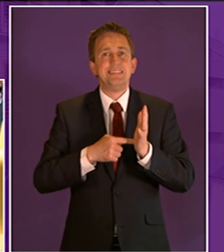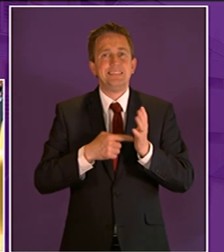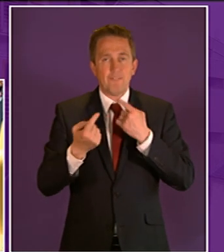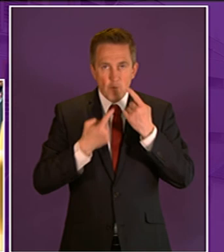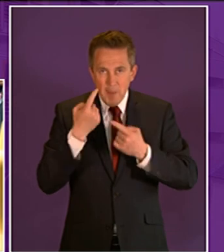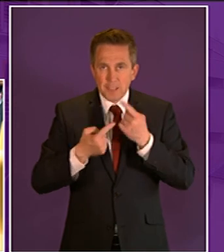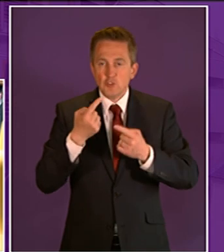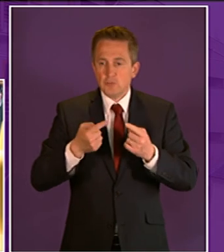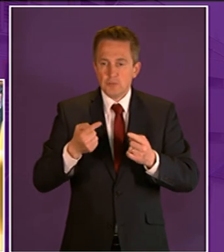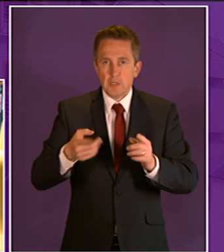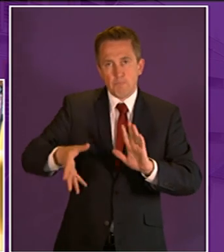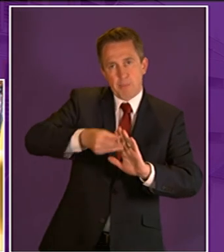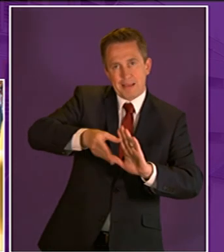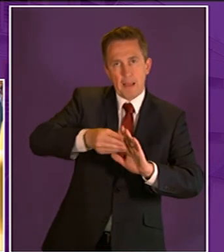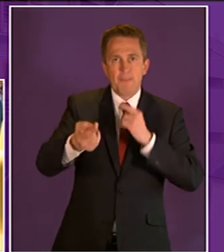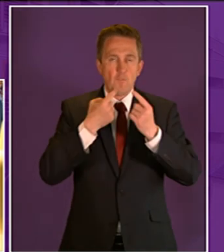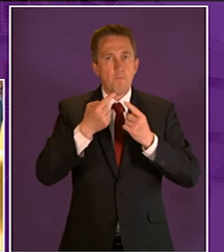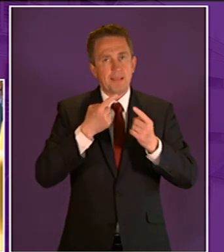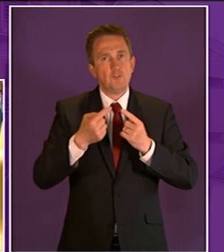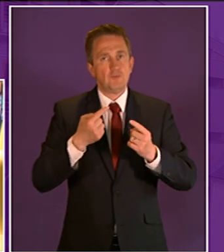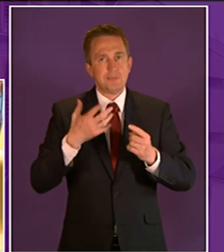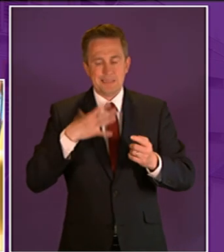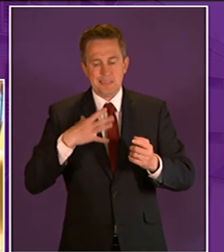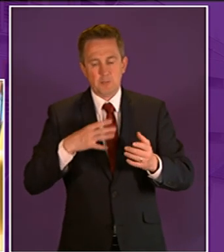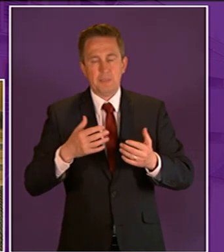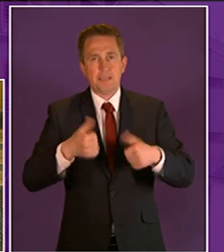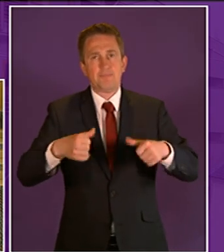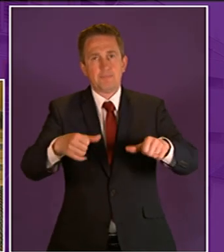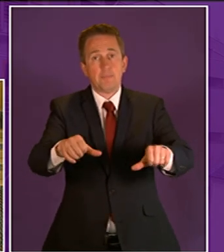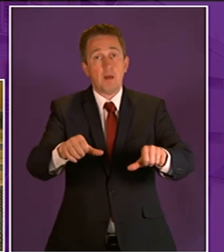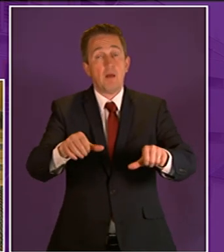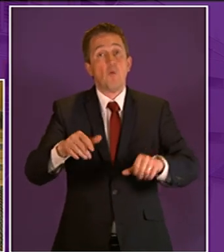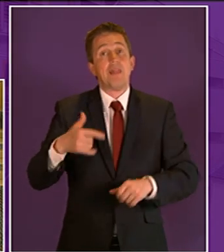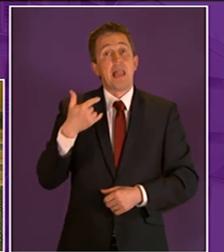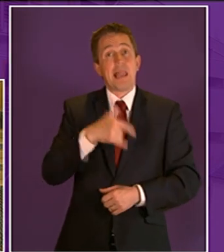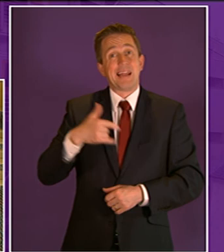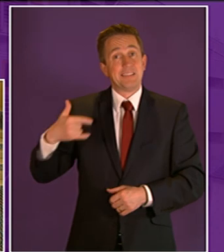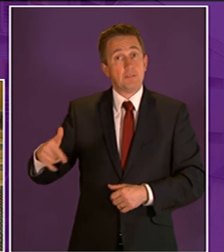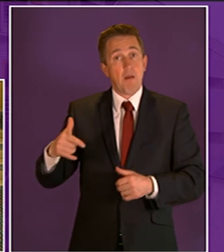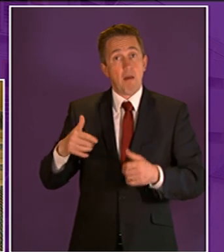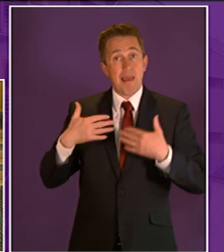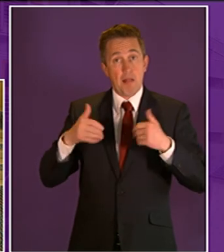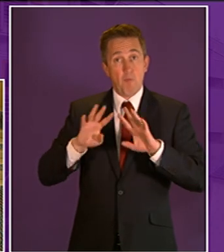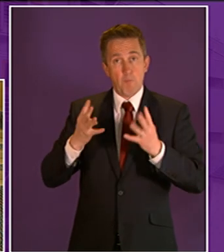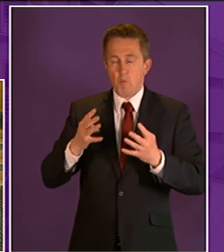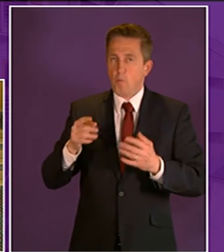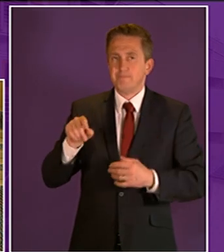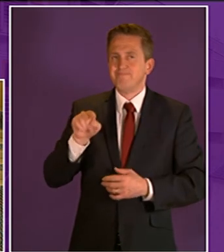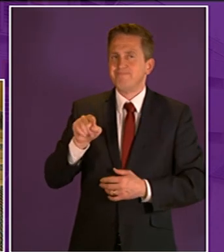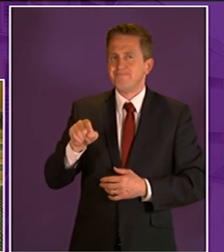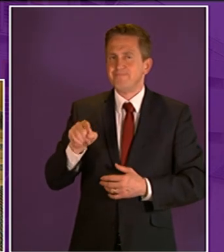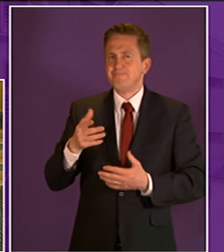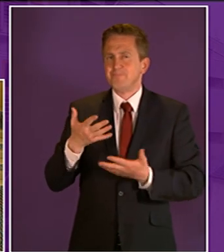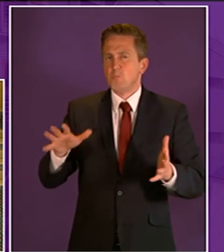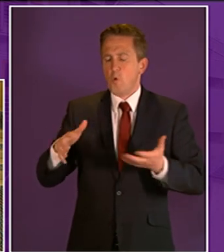systems, and that is well underway. In terms of Lanarkshire, again, it was a more complex situation. It's